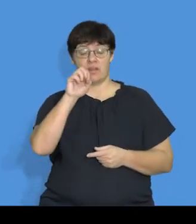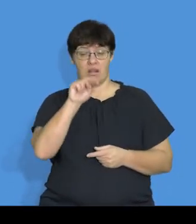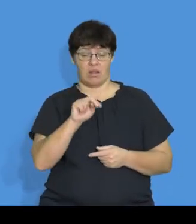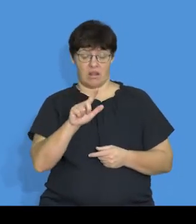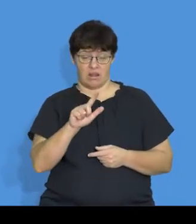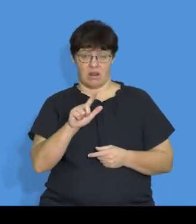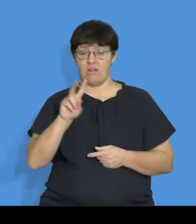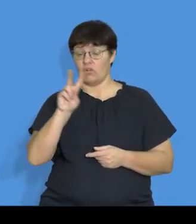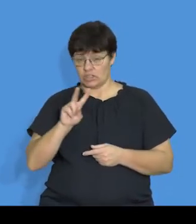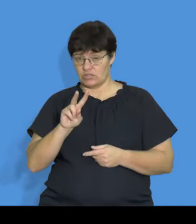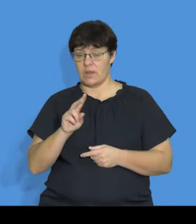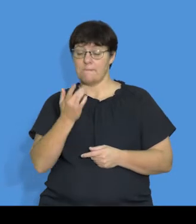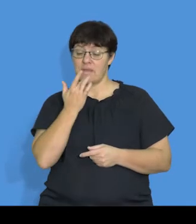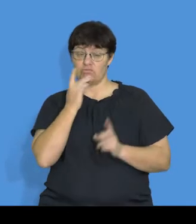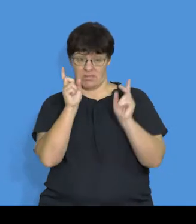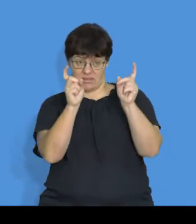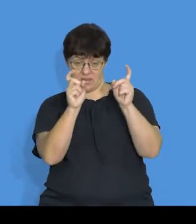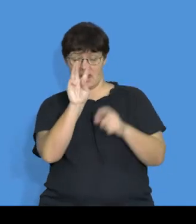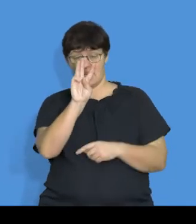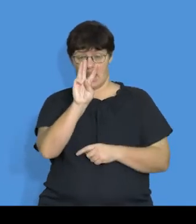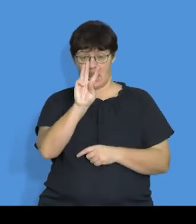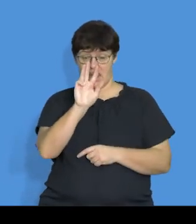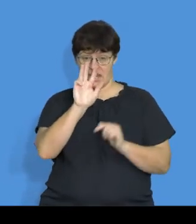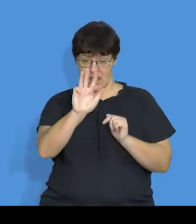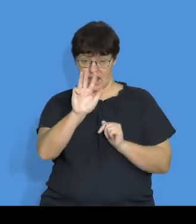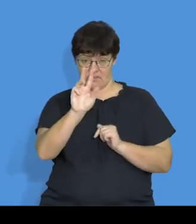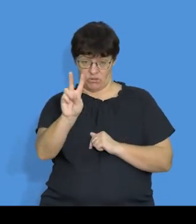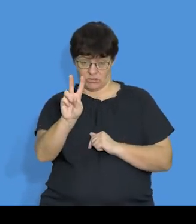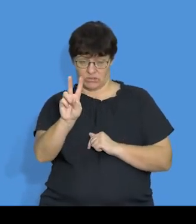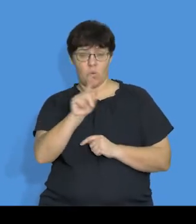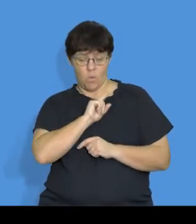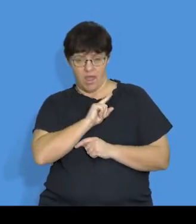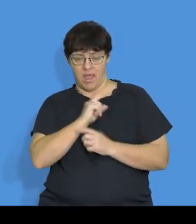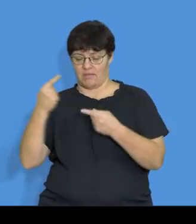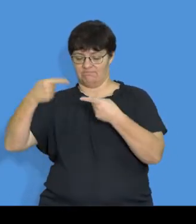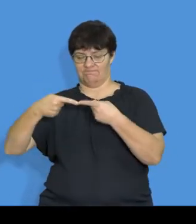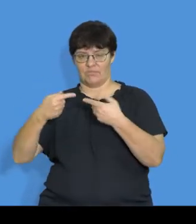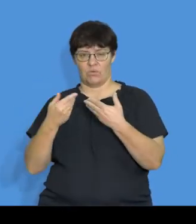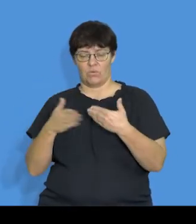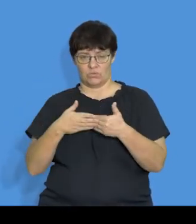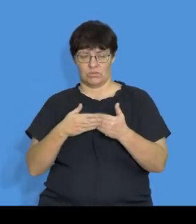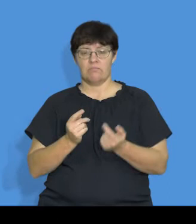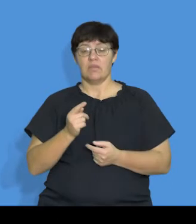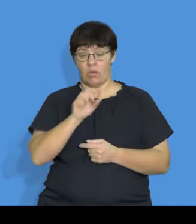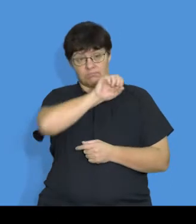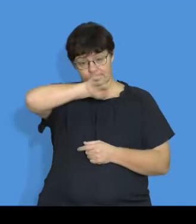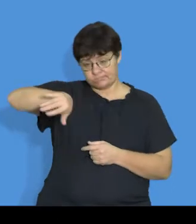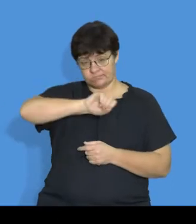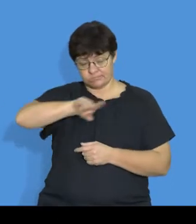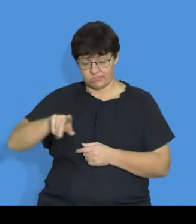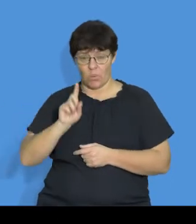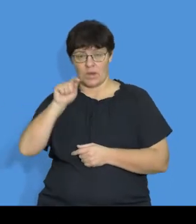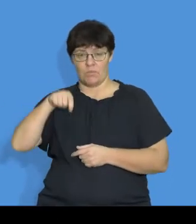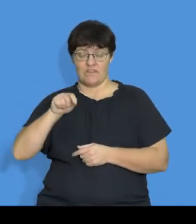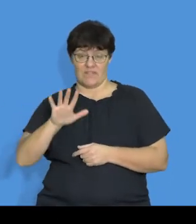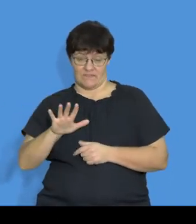9 volts across the battery while the switch is closed. Okay. Then there's a current of 1.5. The potential